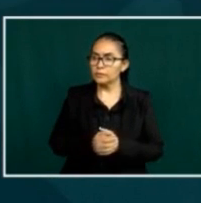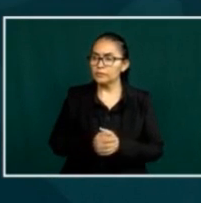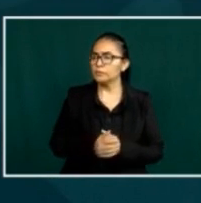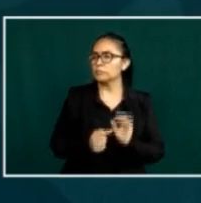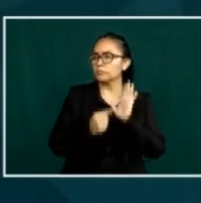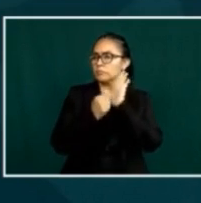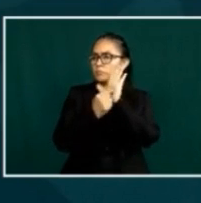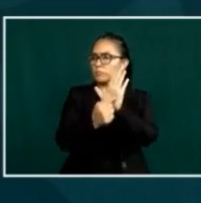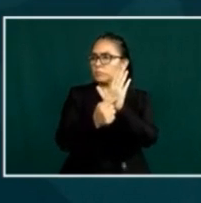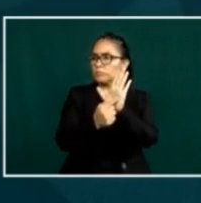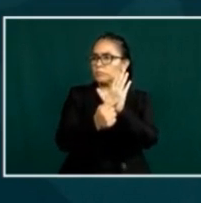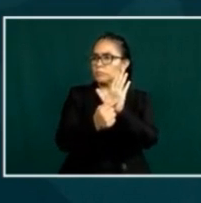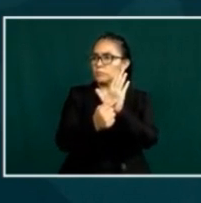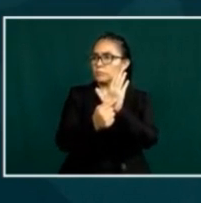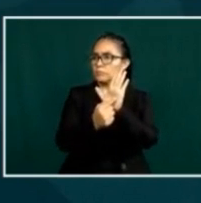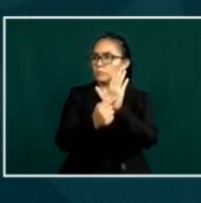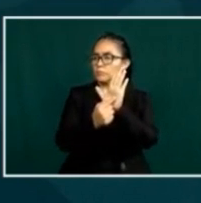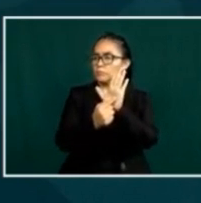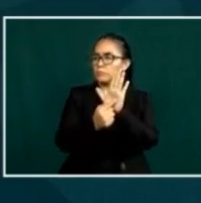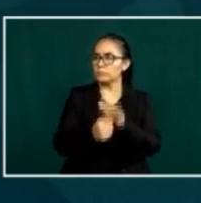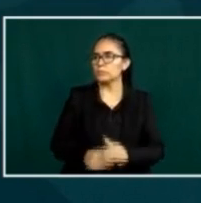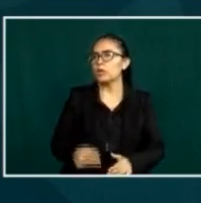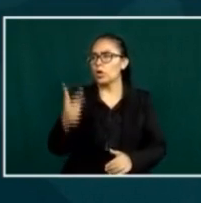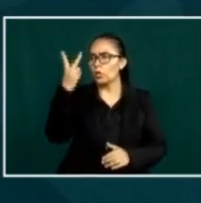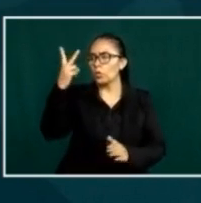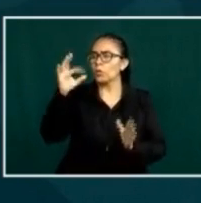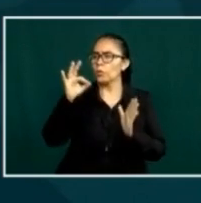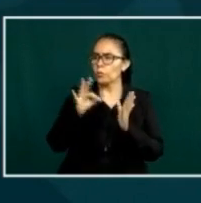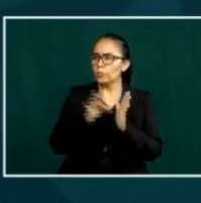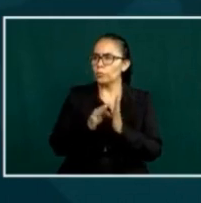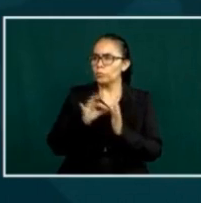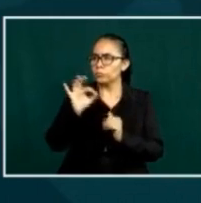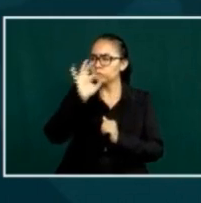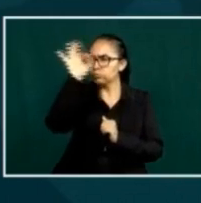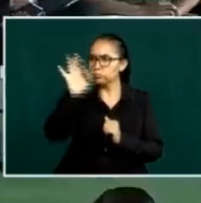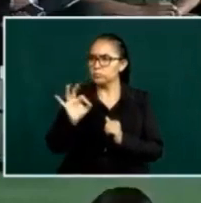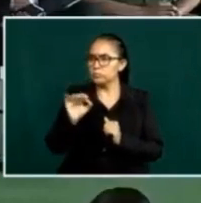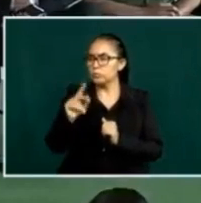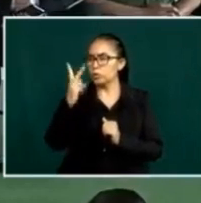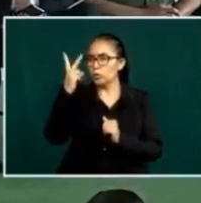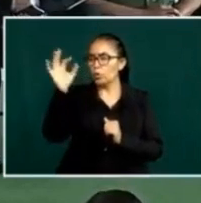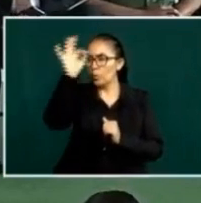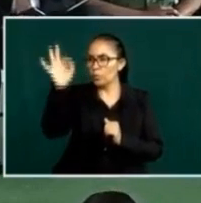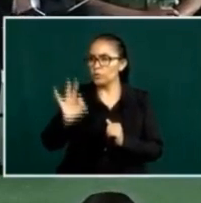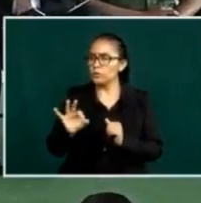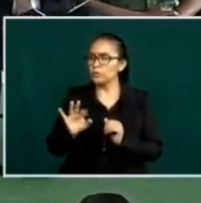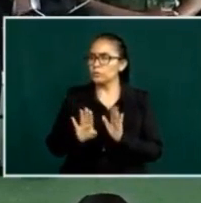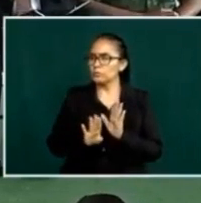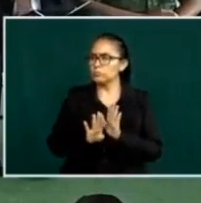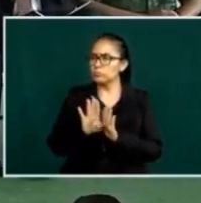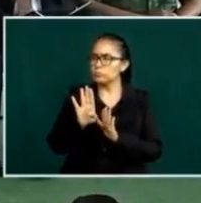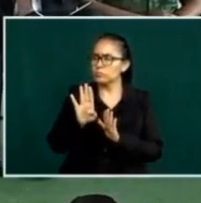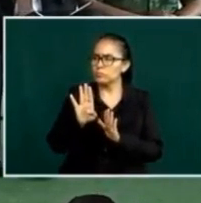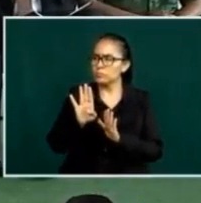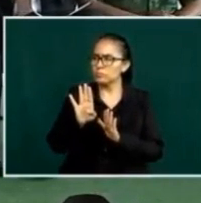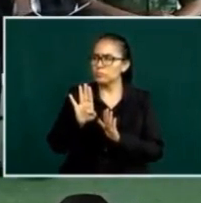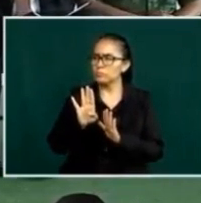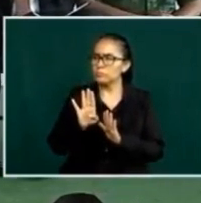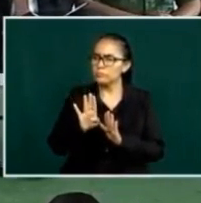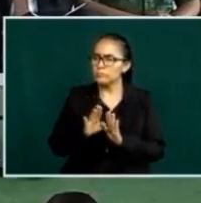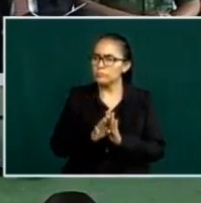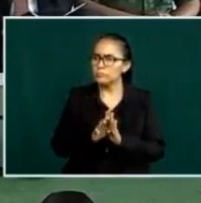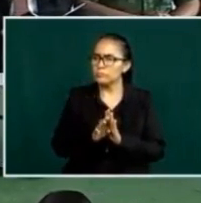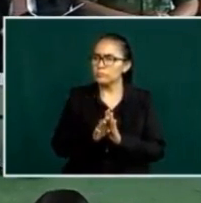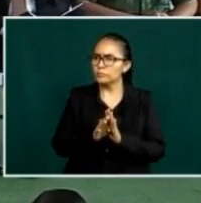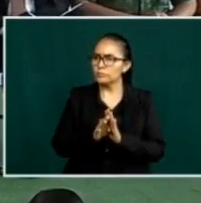they projected, they say, we projected 2% growth, and they're